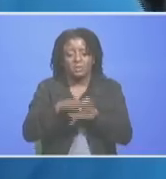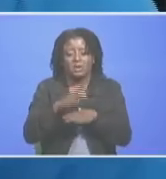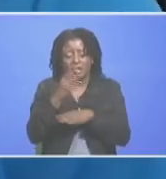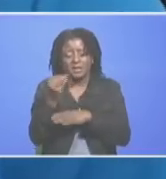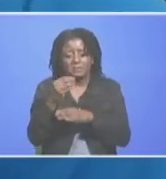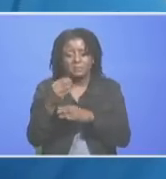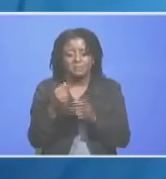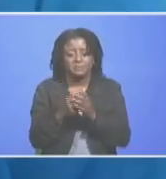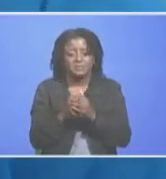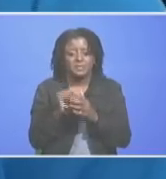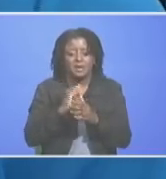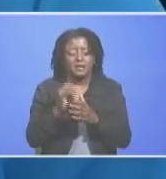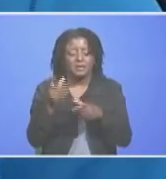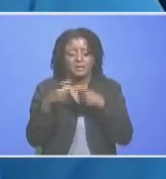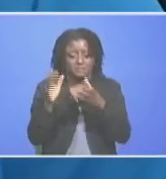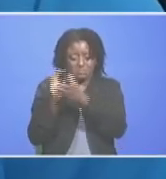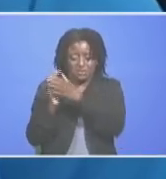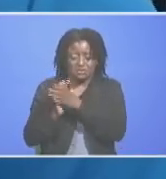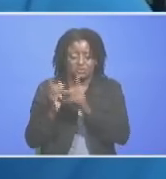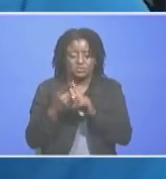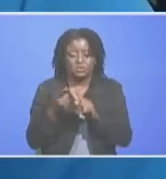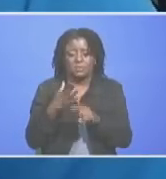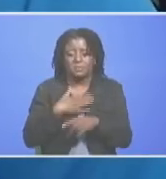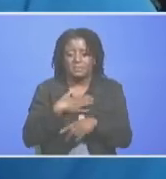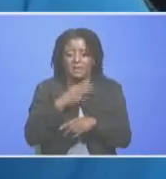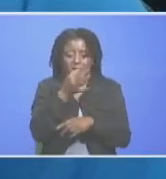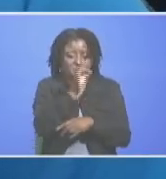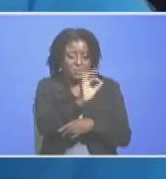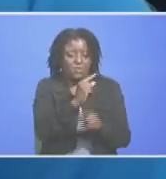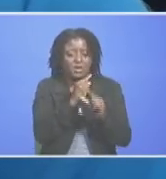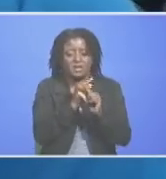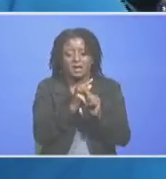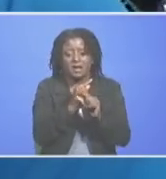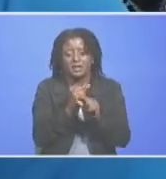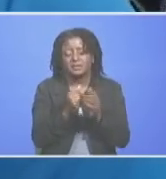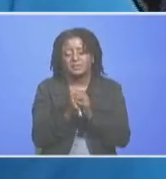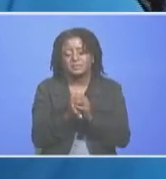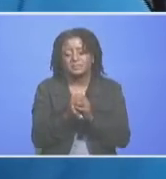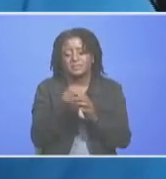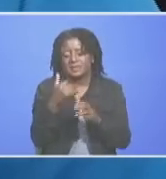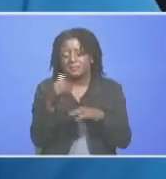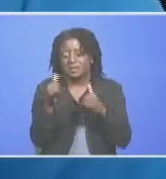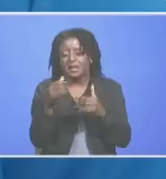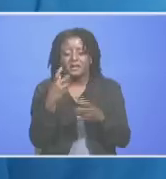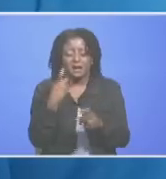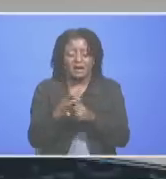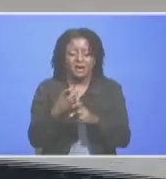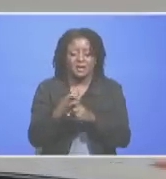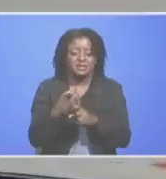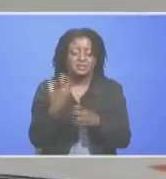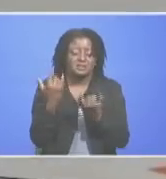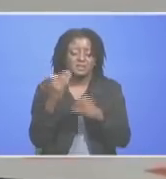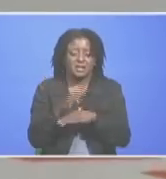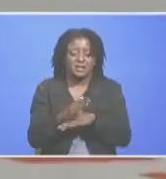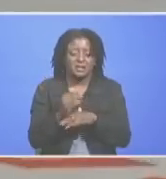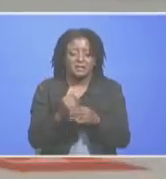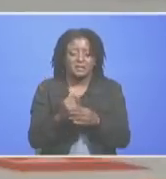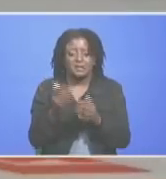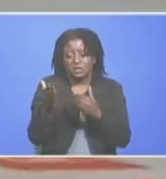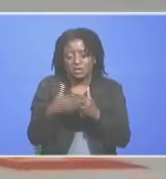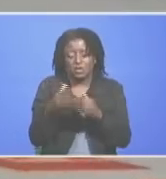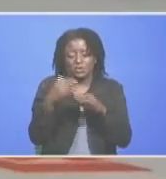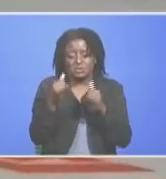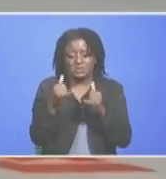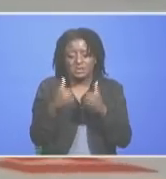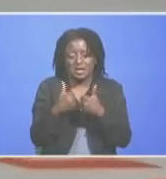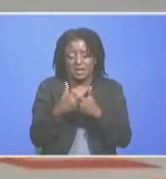little point guard. Did an awesome job. He played his heart out tonight. I think I ran him a little hard, but he did a good job, and I'm proud of him. It was a close game. It went all the